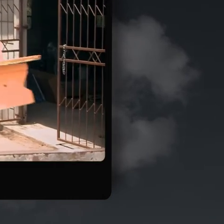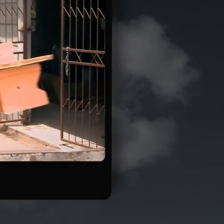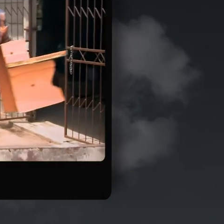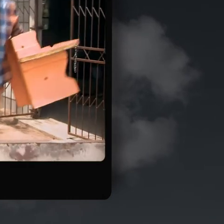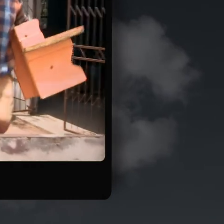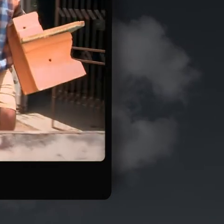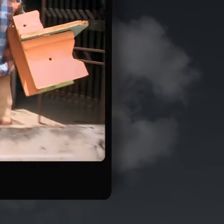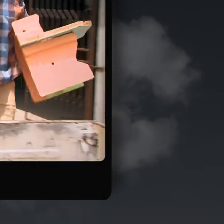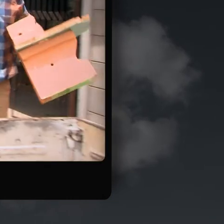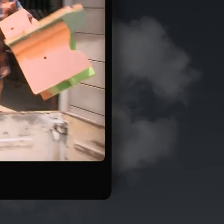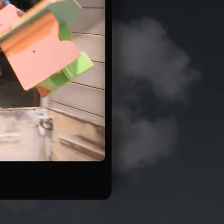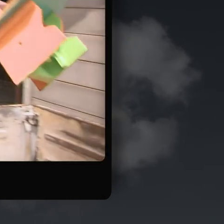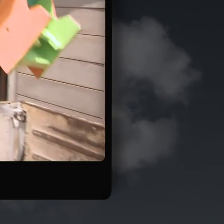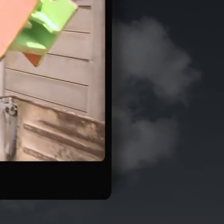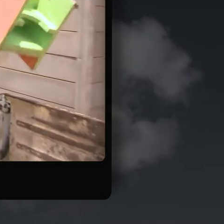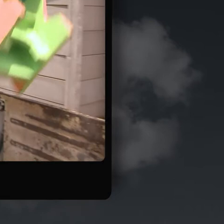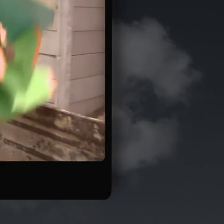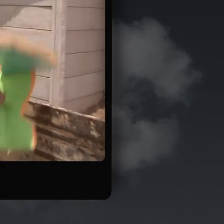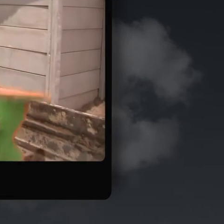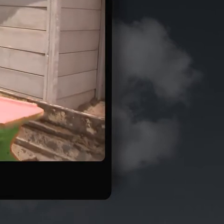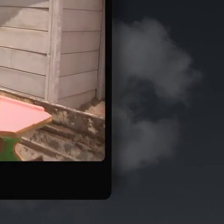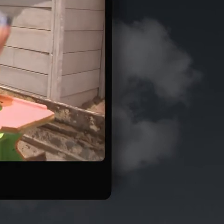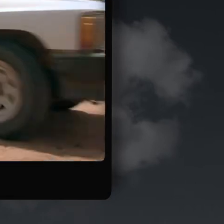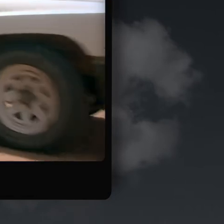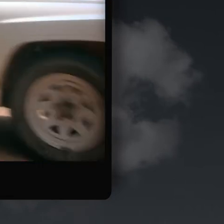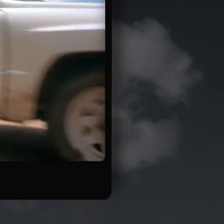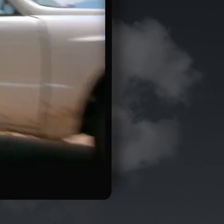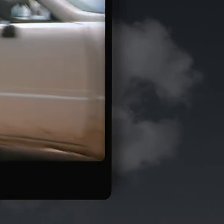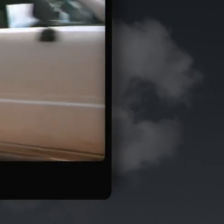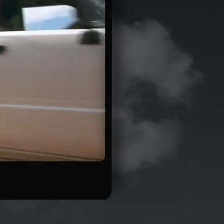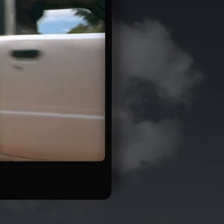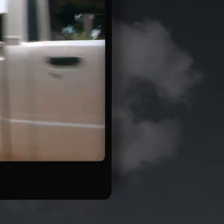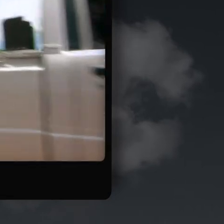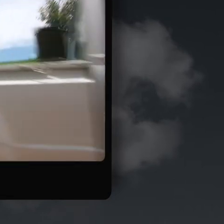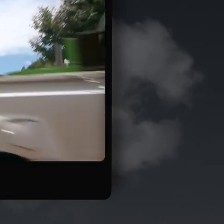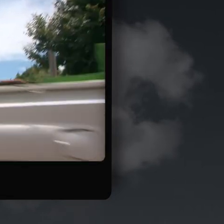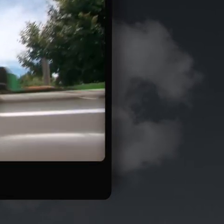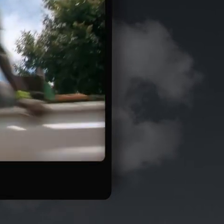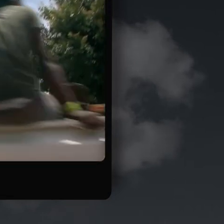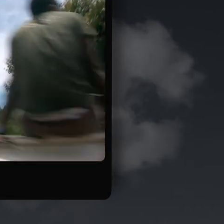Thank you.